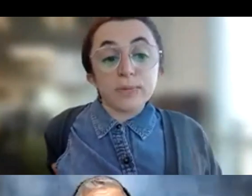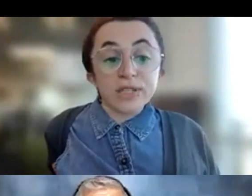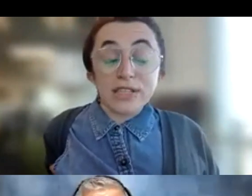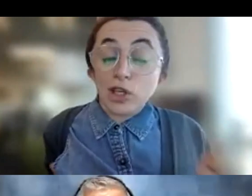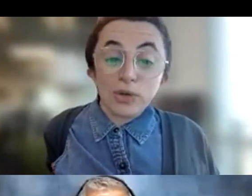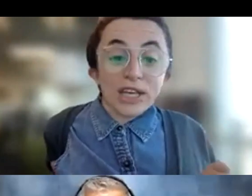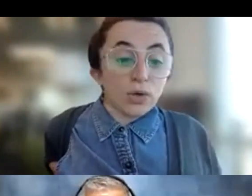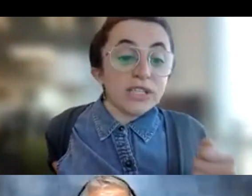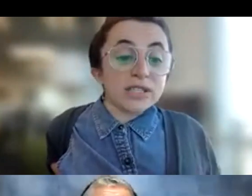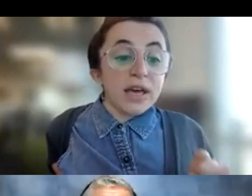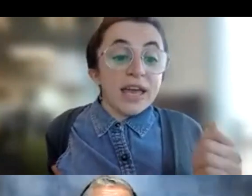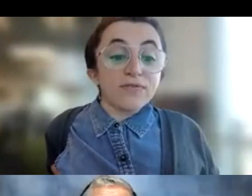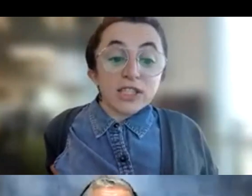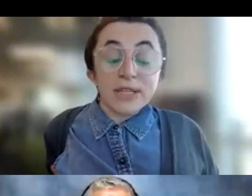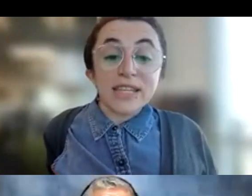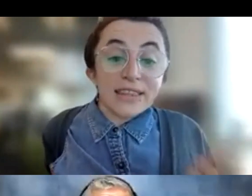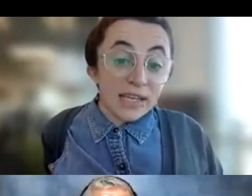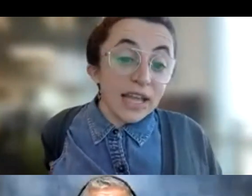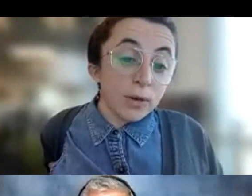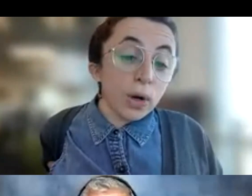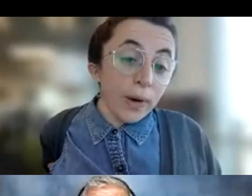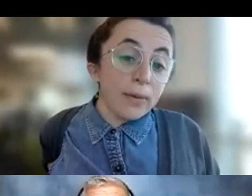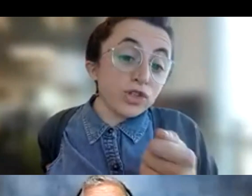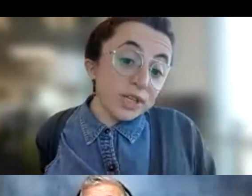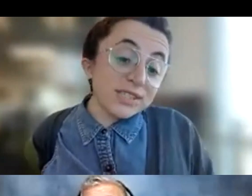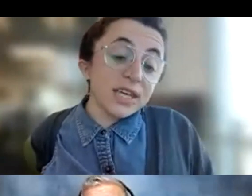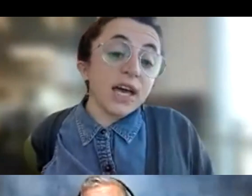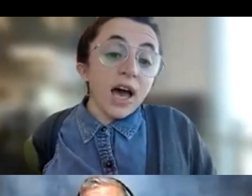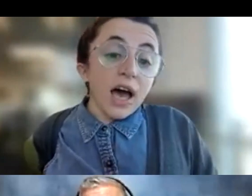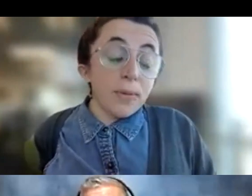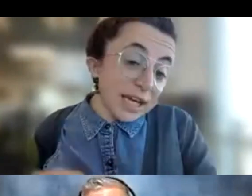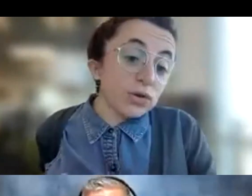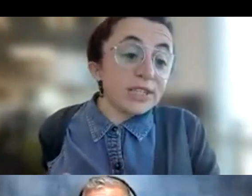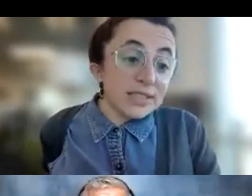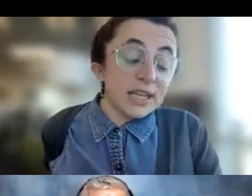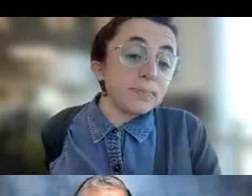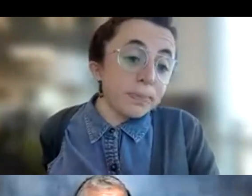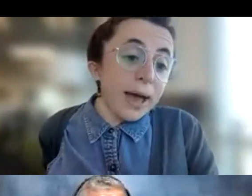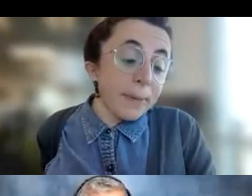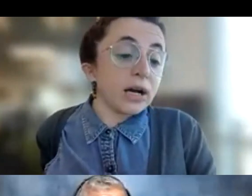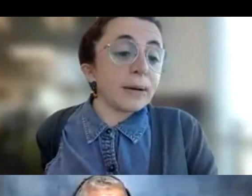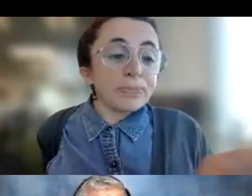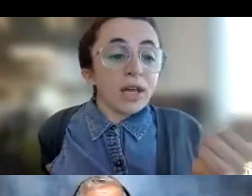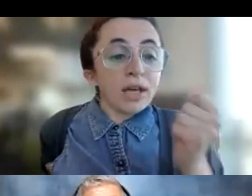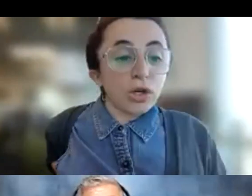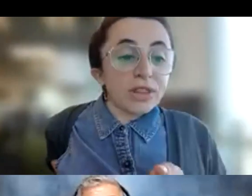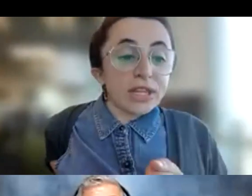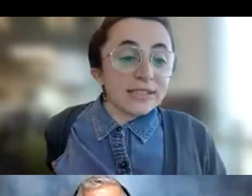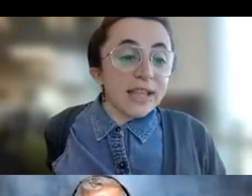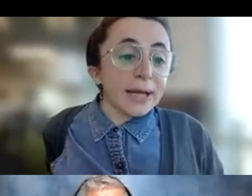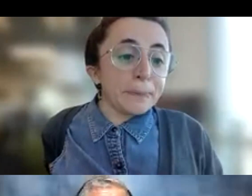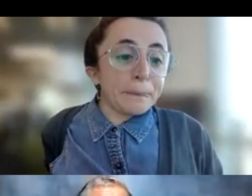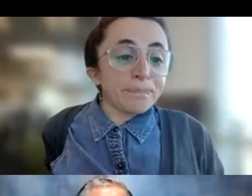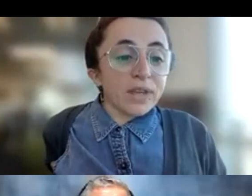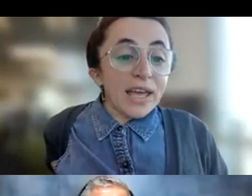with disabilities, including increased investments like the 811 program, which we see an increase in Build Back Better. You can go to the next